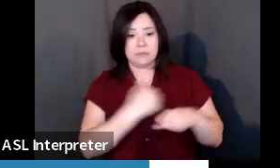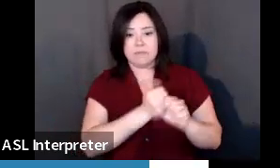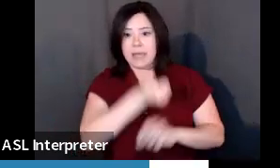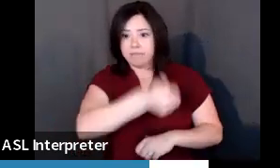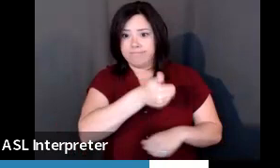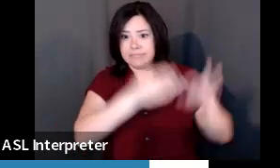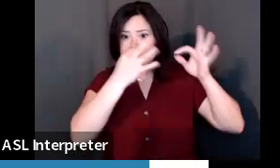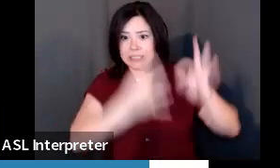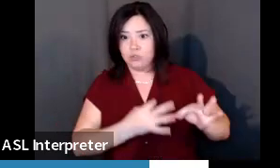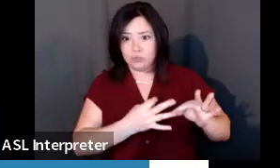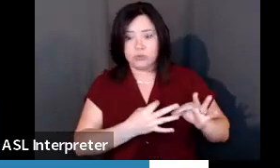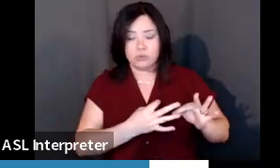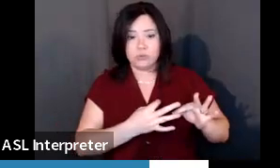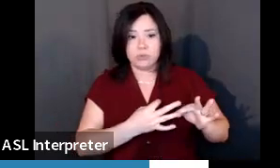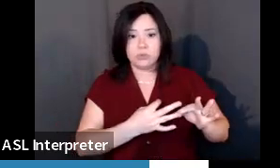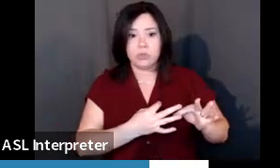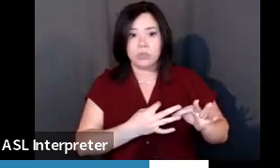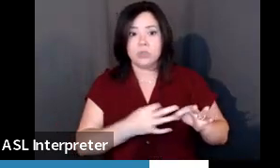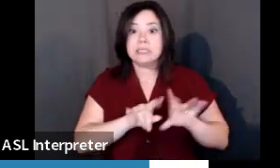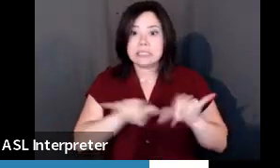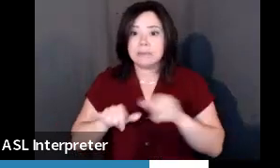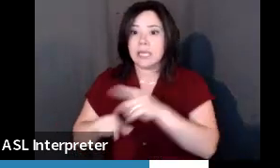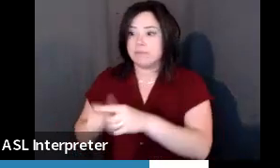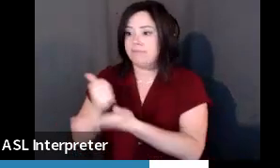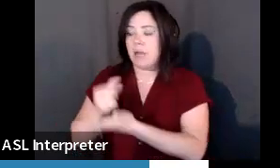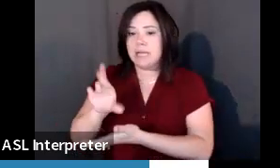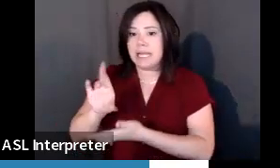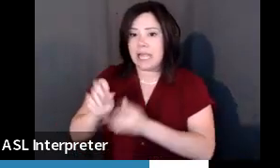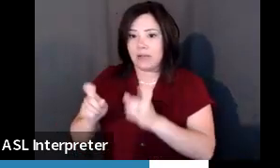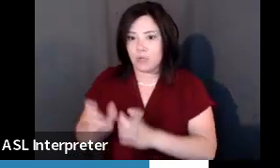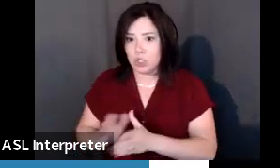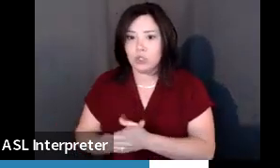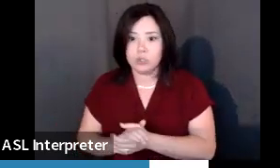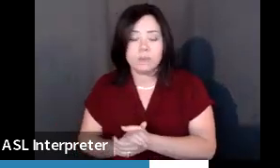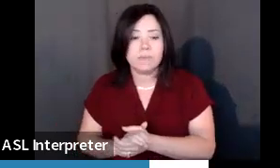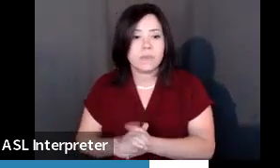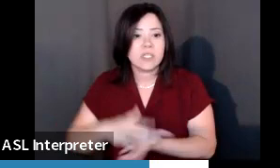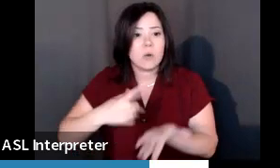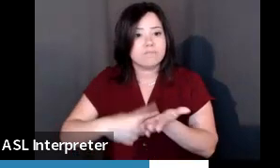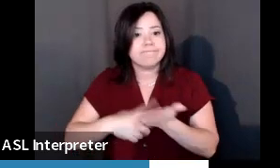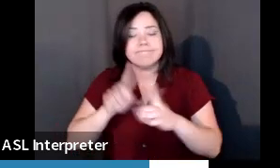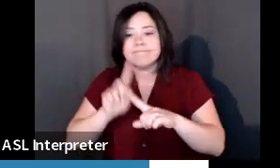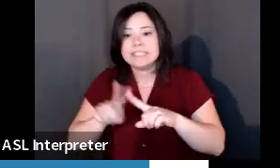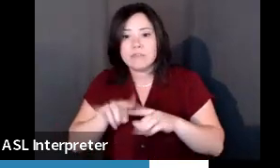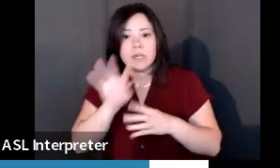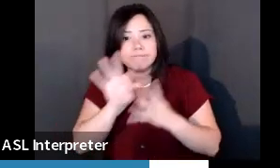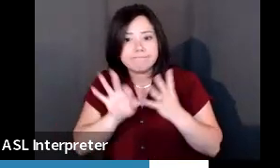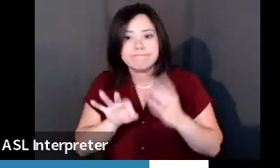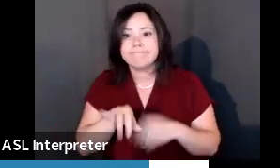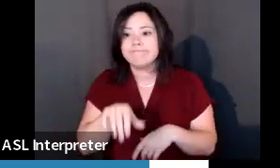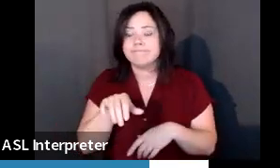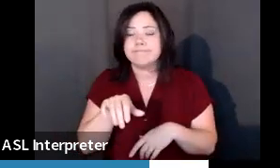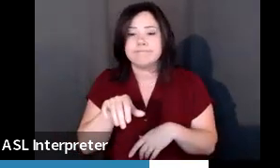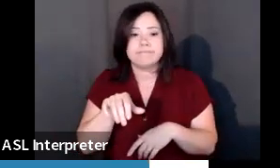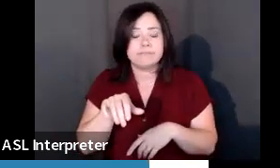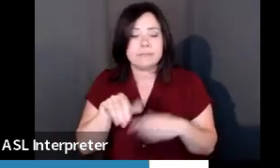for themselves, but also help the caregiver. So we're certainly going to talk about different ways that AT can help with body